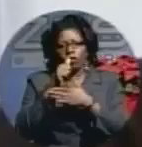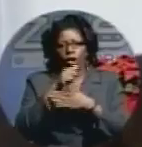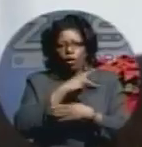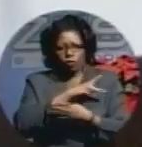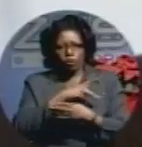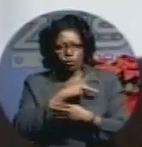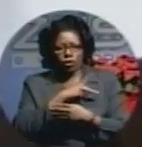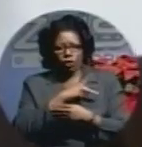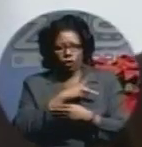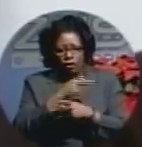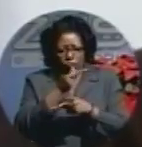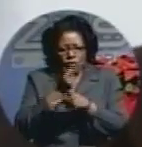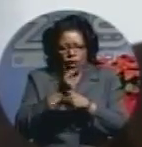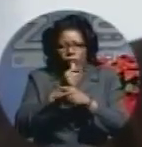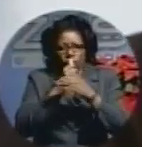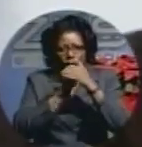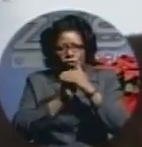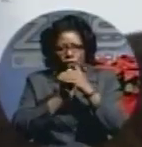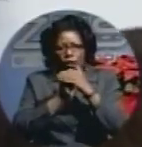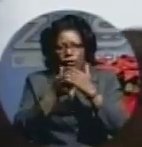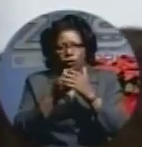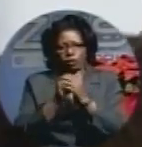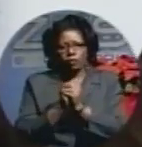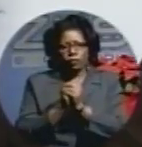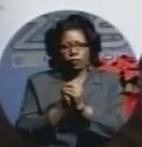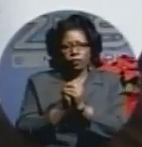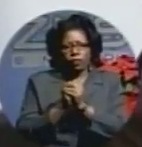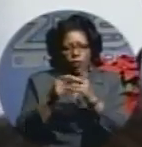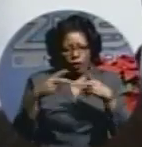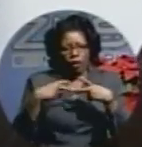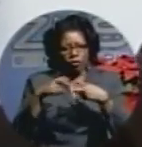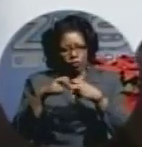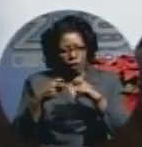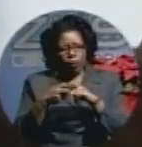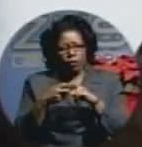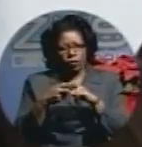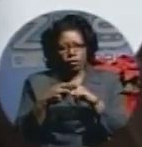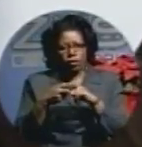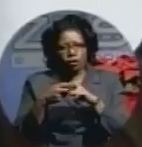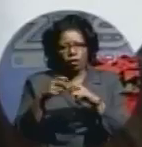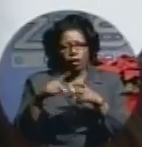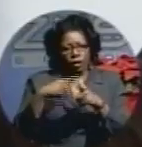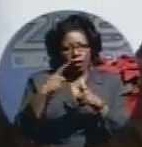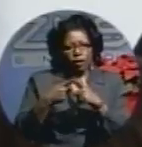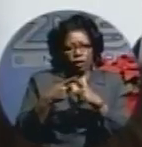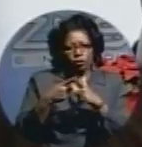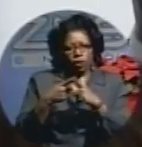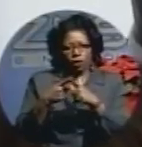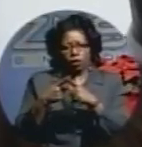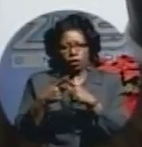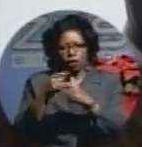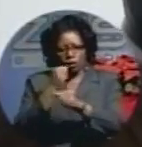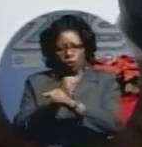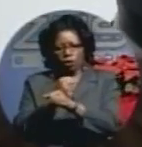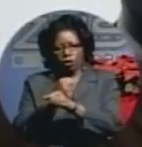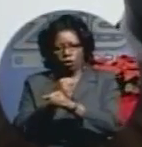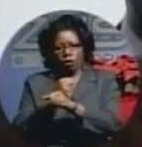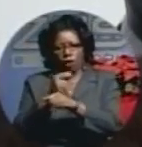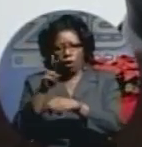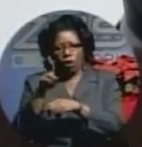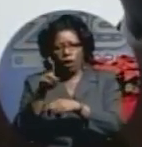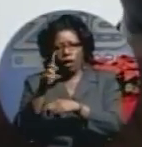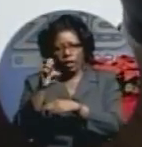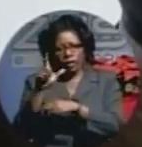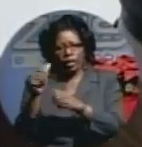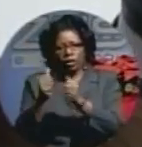personal information. And if we have to deal with certain situations when they come before us, then we deal with it, and we know how to deal with it